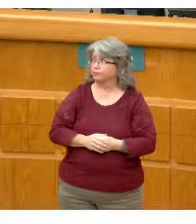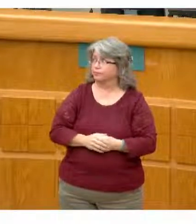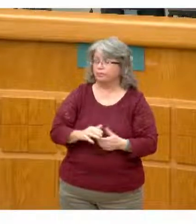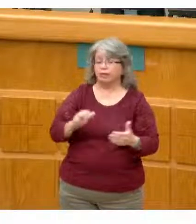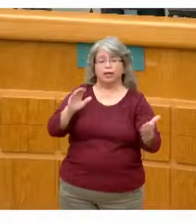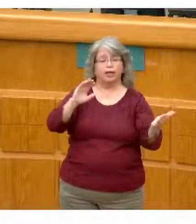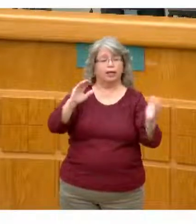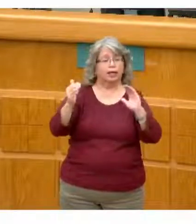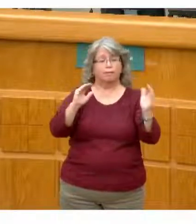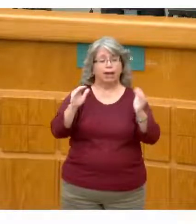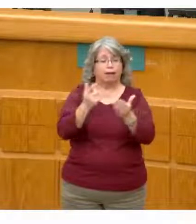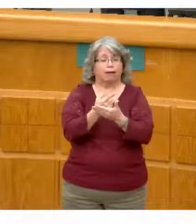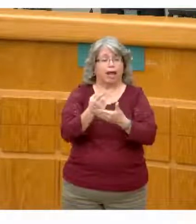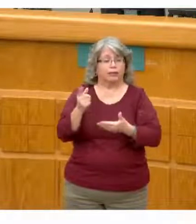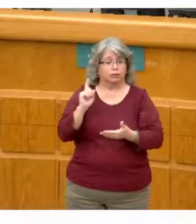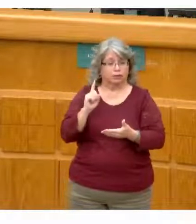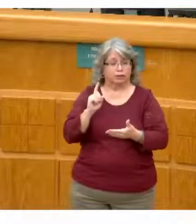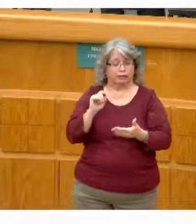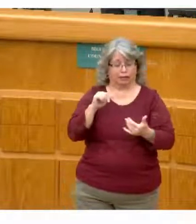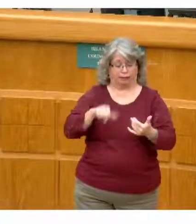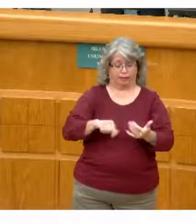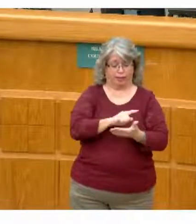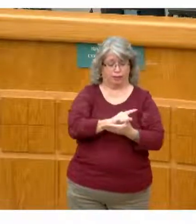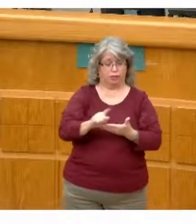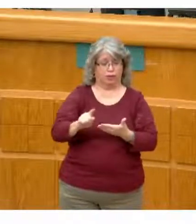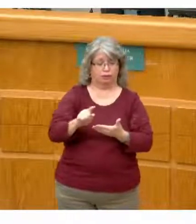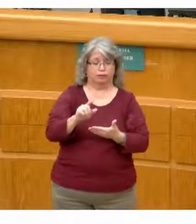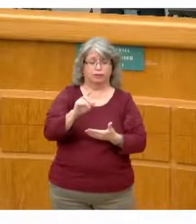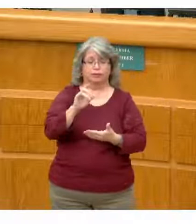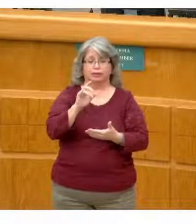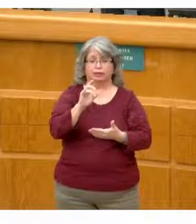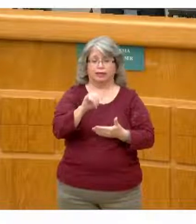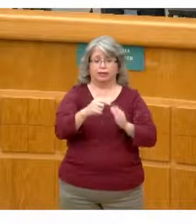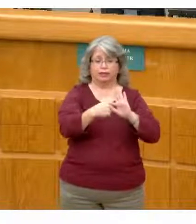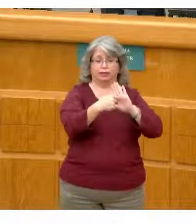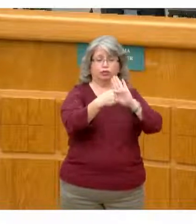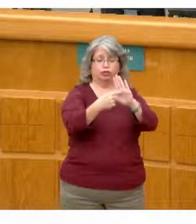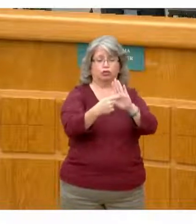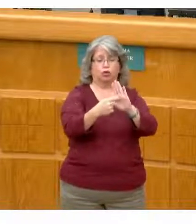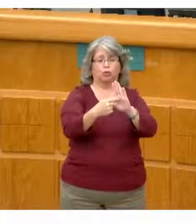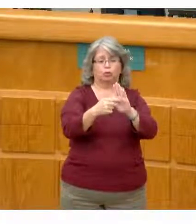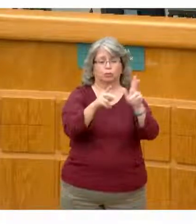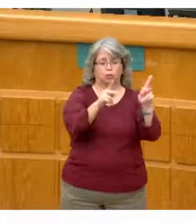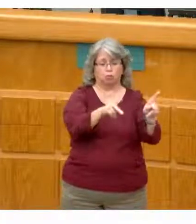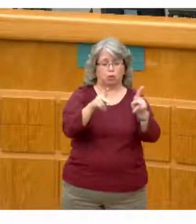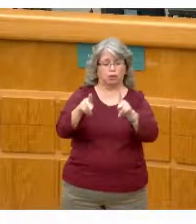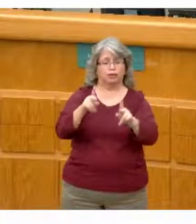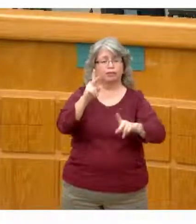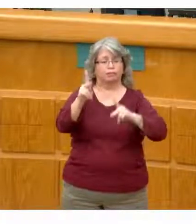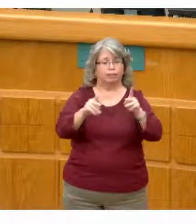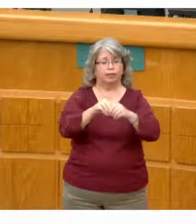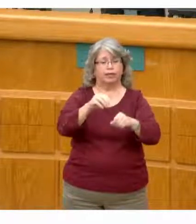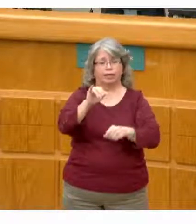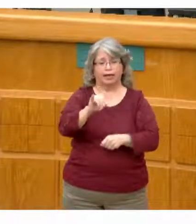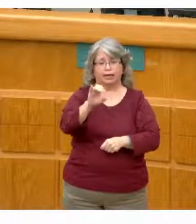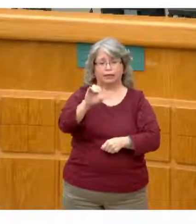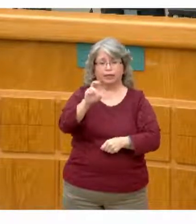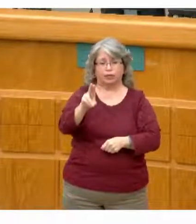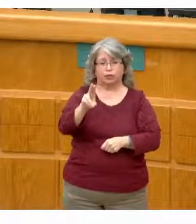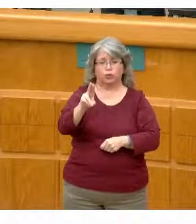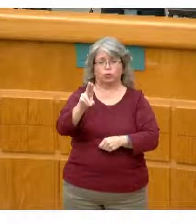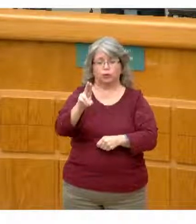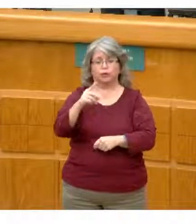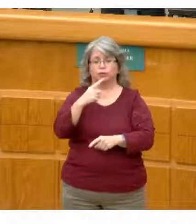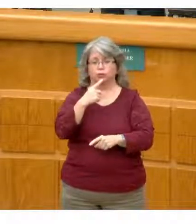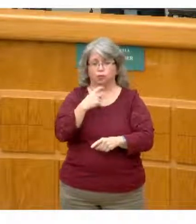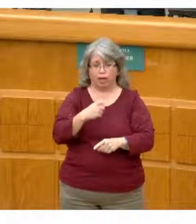week versus this week? This is a graphic that shows you the proportion of people in the ICU with COVID in red and without